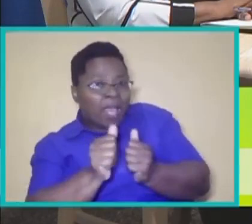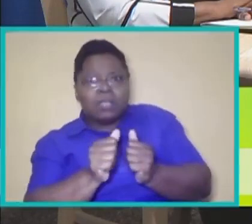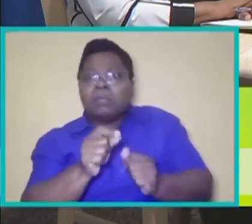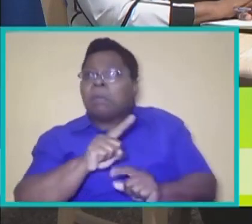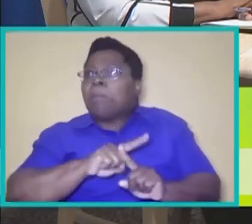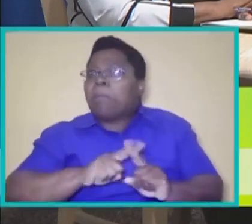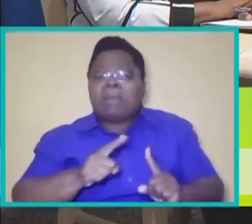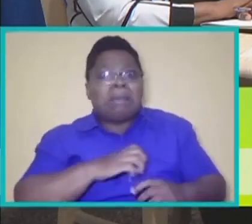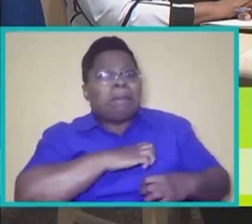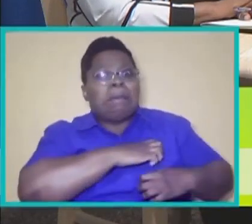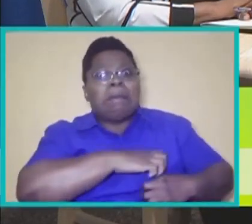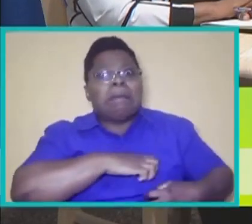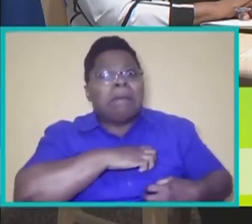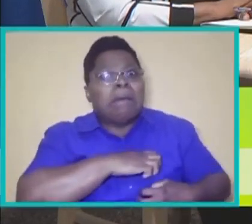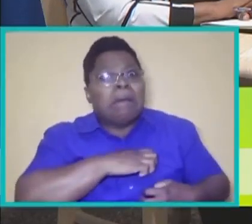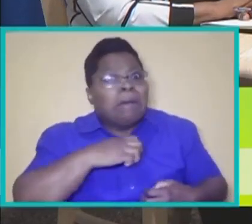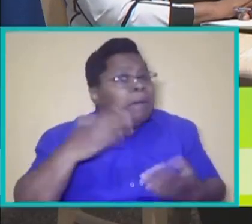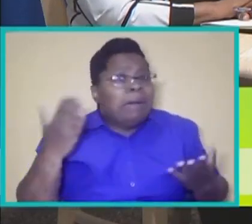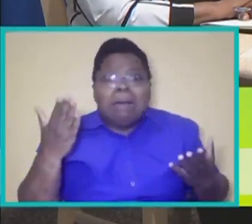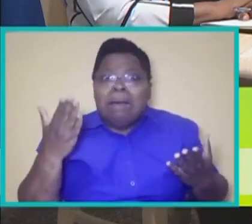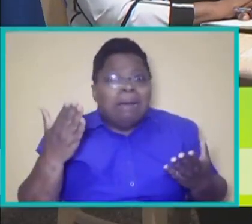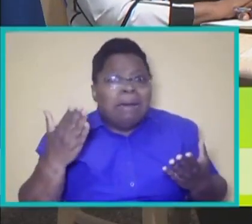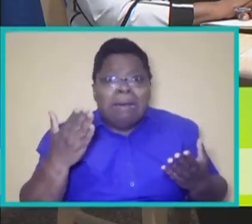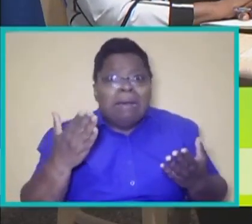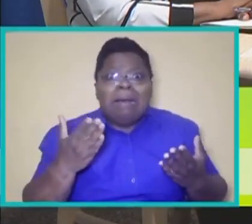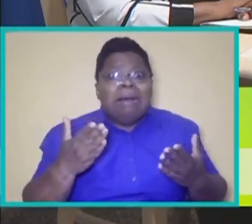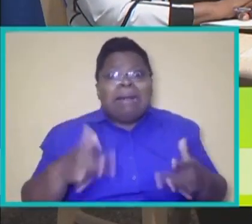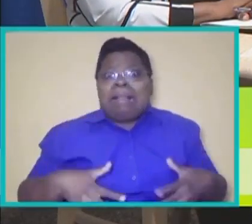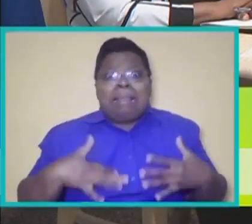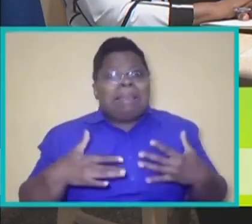contribution. And one of the things that I got from that caller is